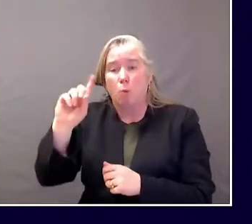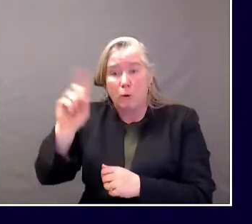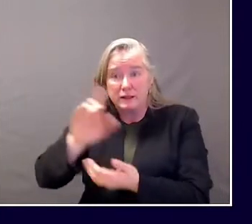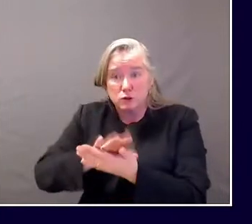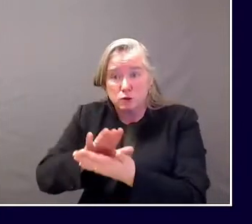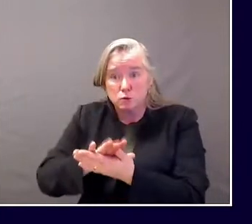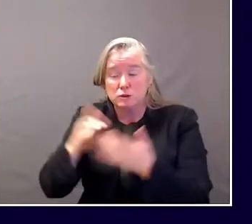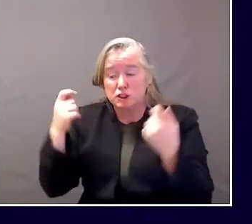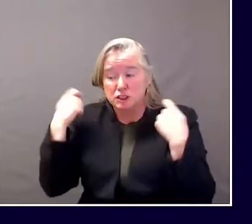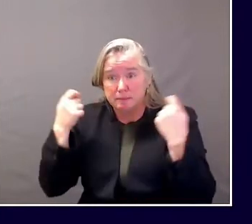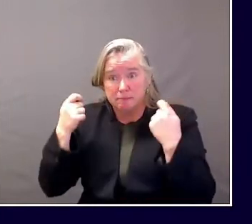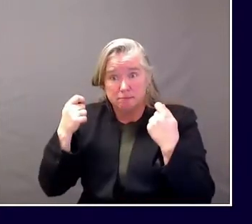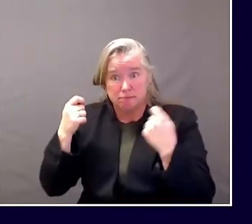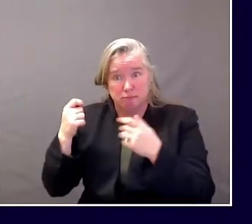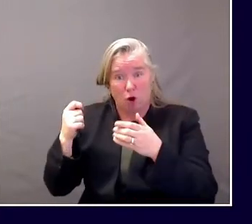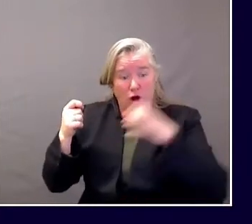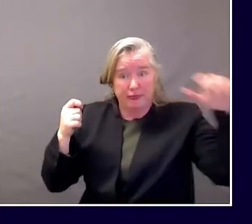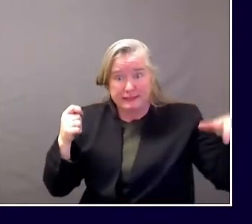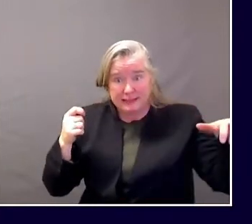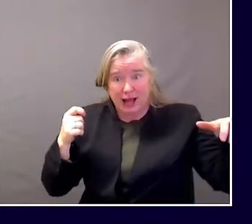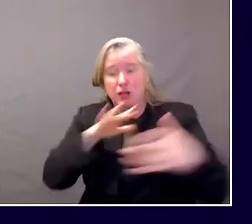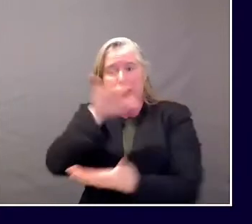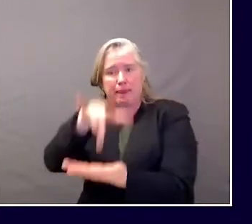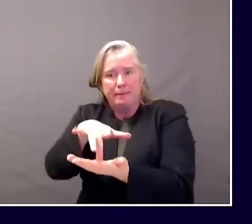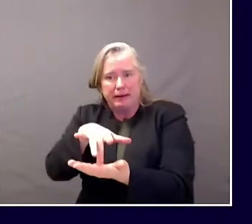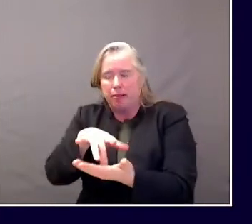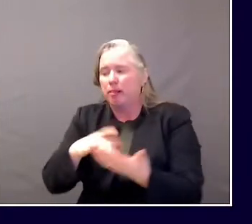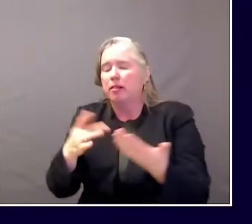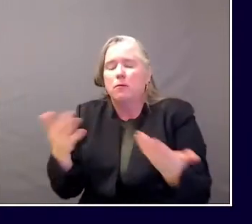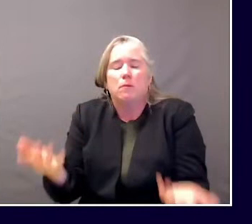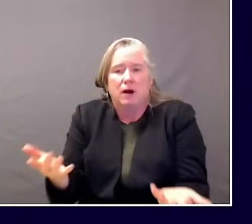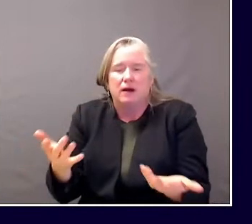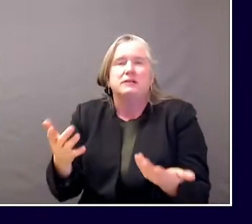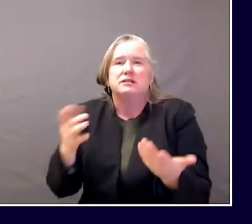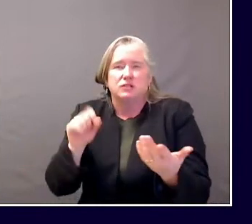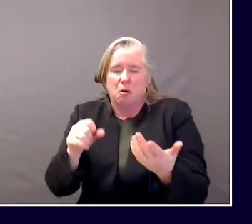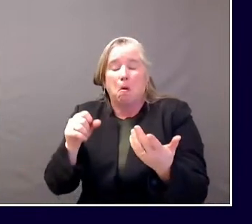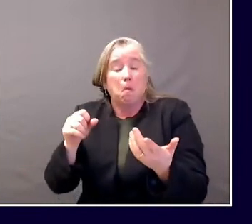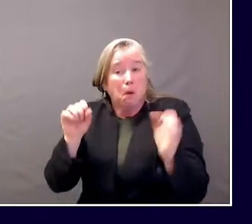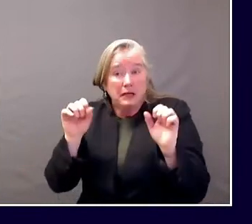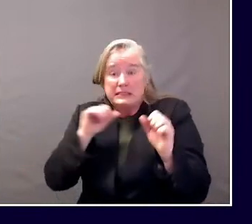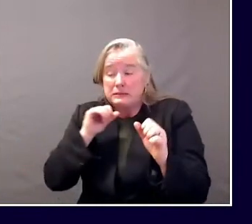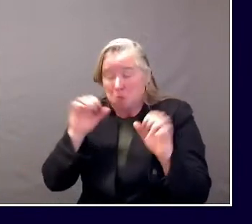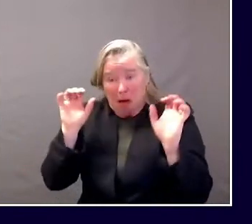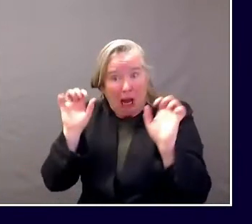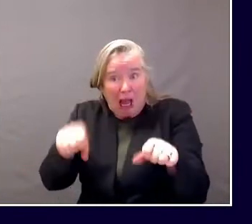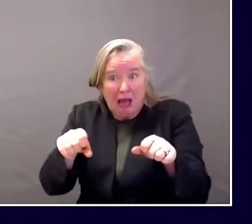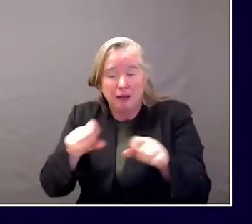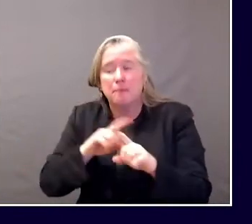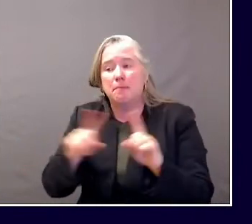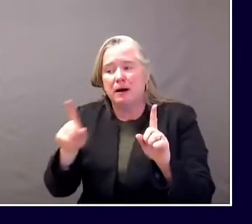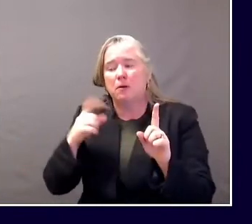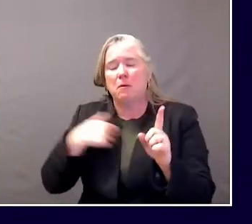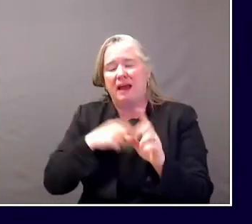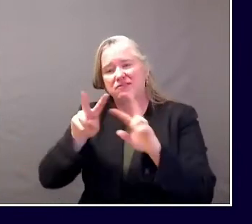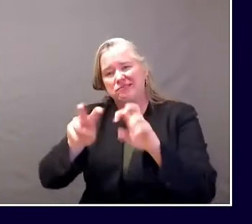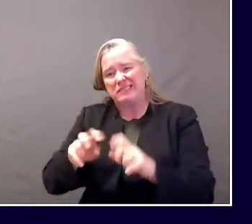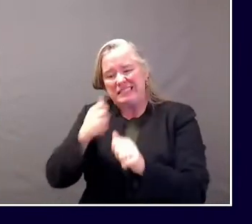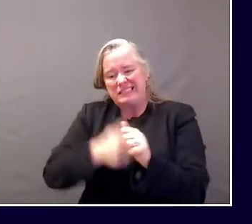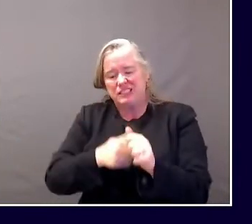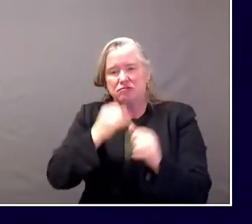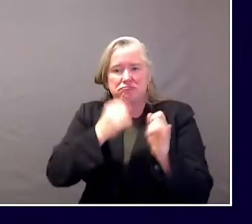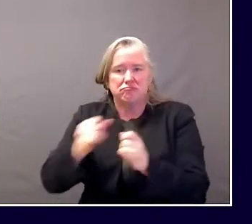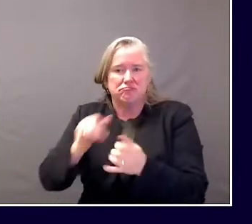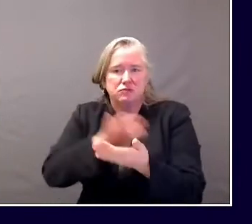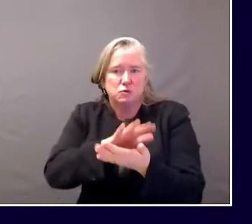months. Whether we can occupy schools for that long period of time is an open question. So it is definitely a part